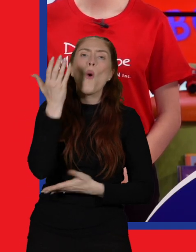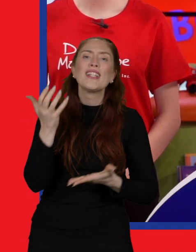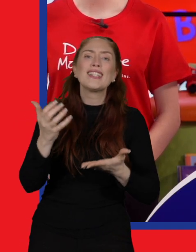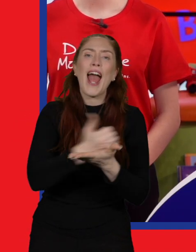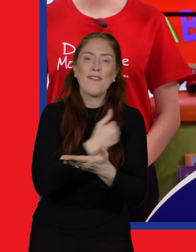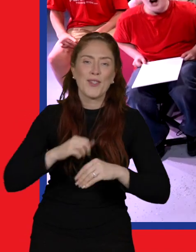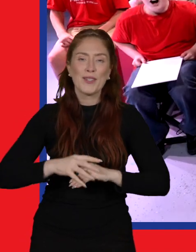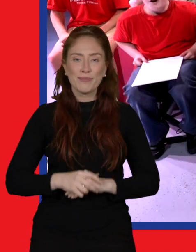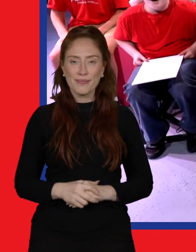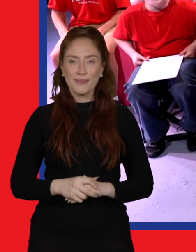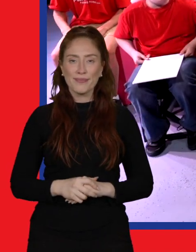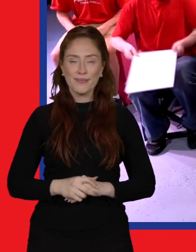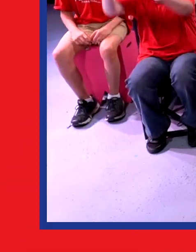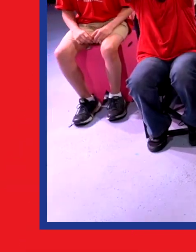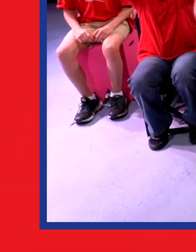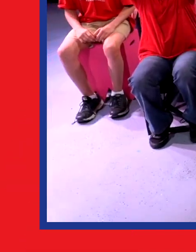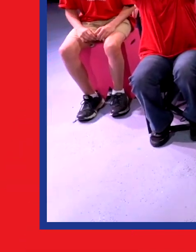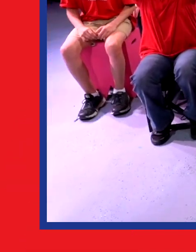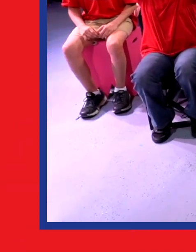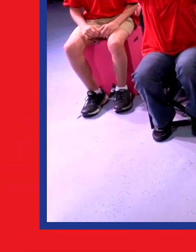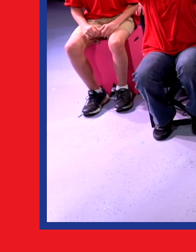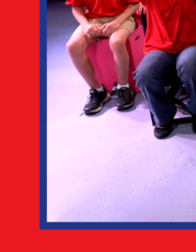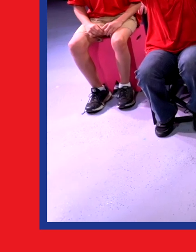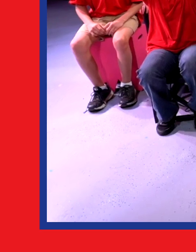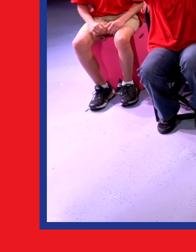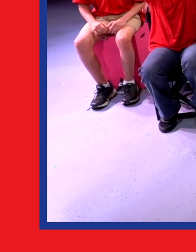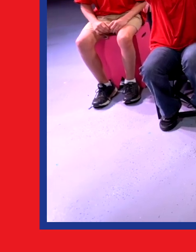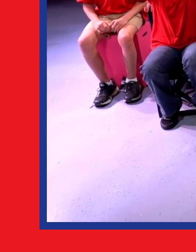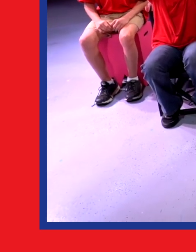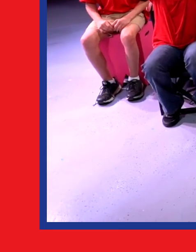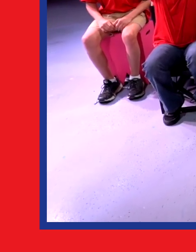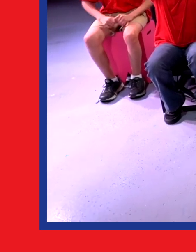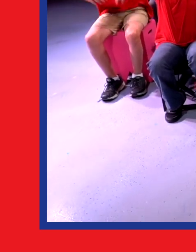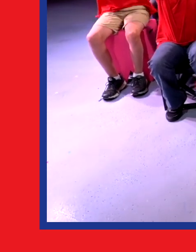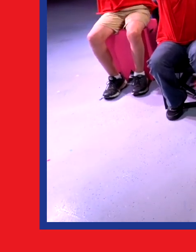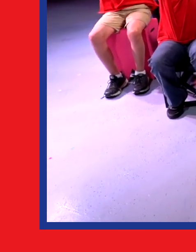stay safe. You're watching ABCSL!